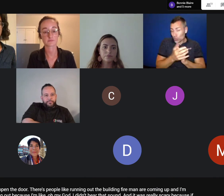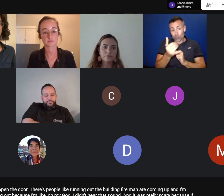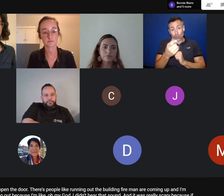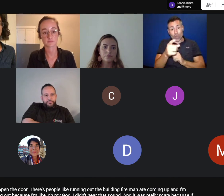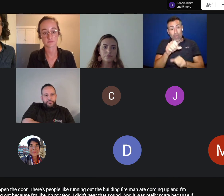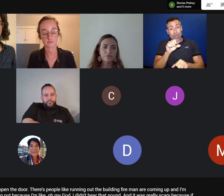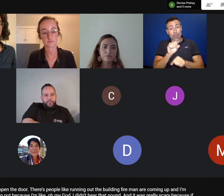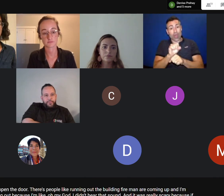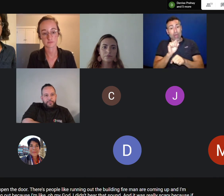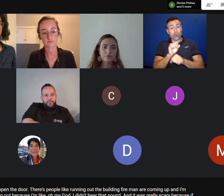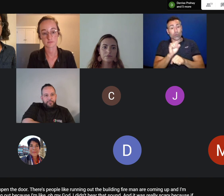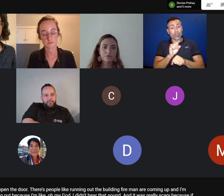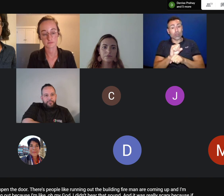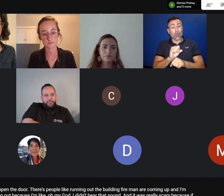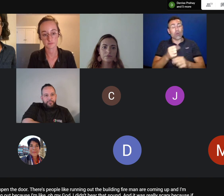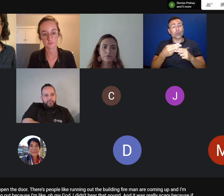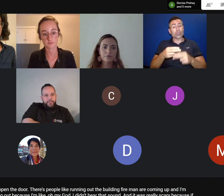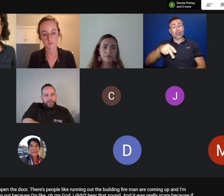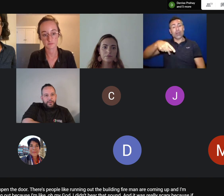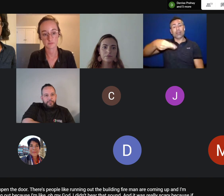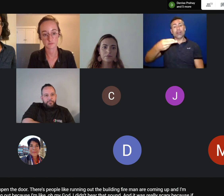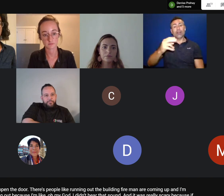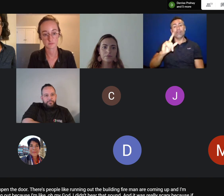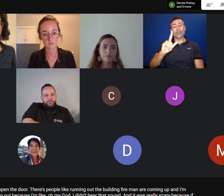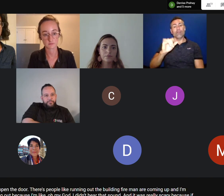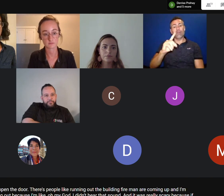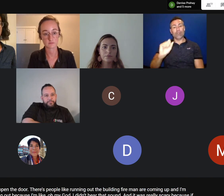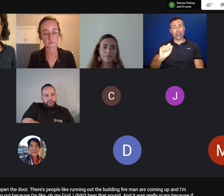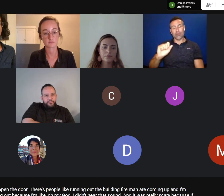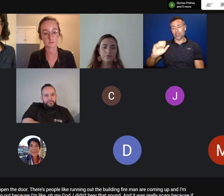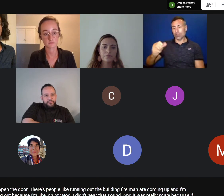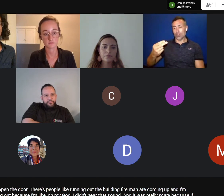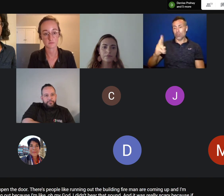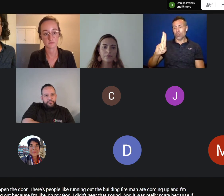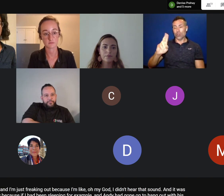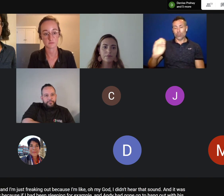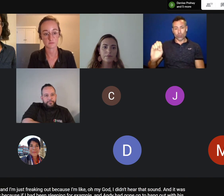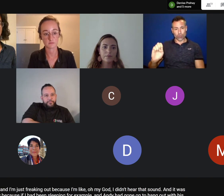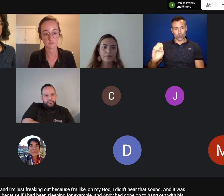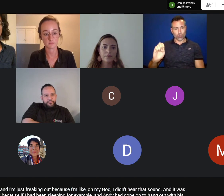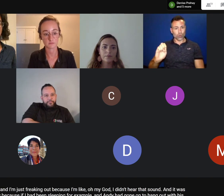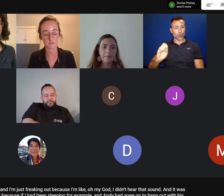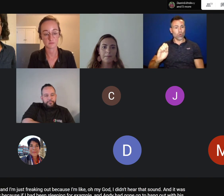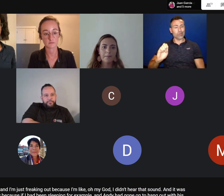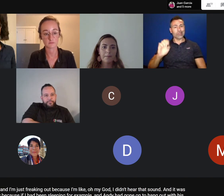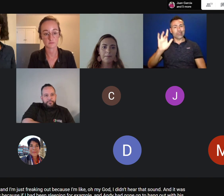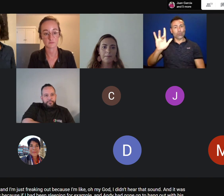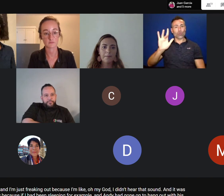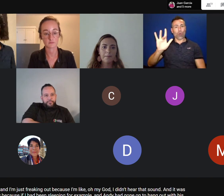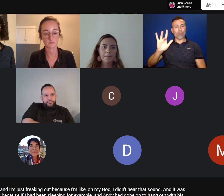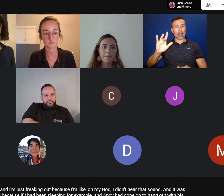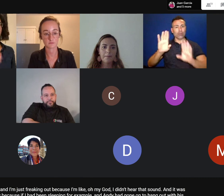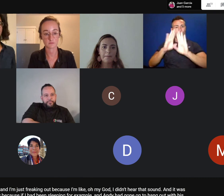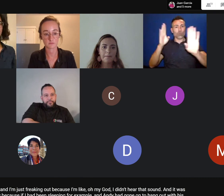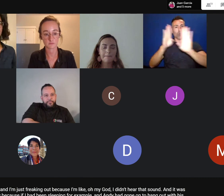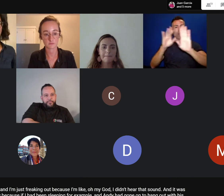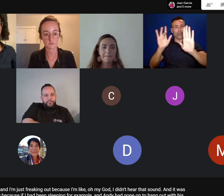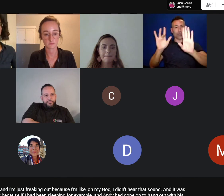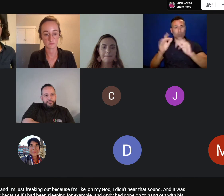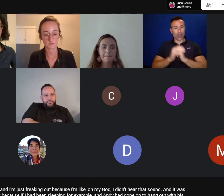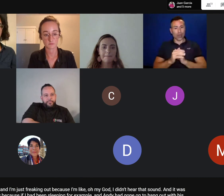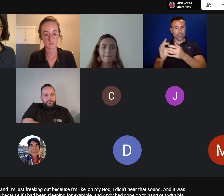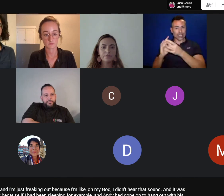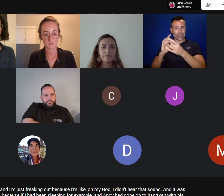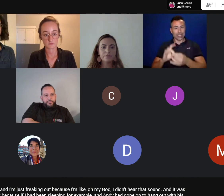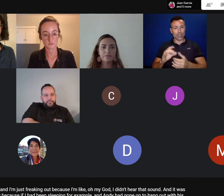to my my Samsung doorbell, which is connected to my Philips Hue light bulbs, so that when the neighbors